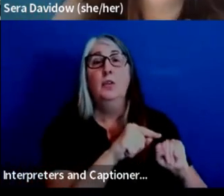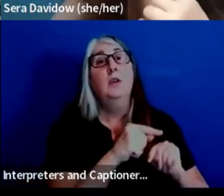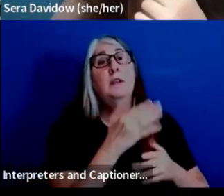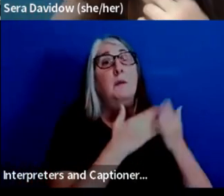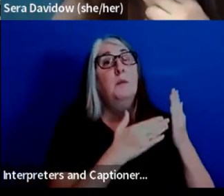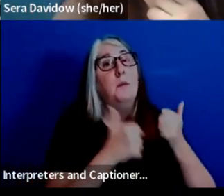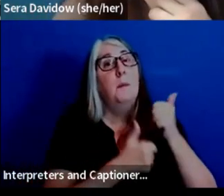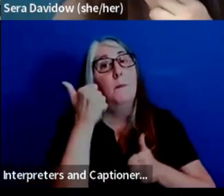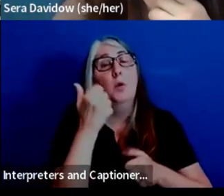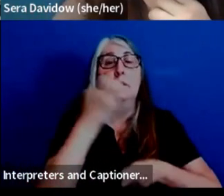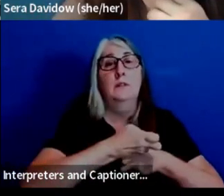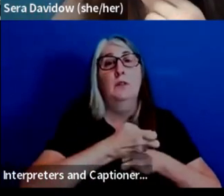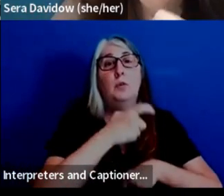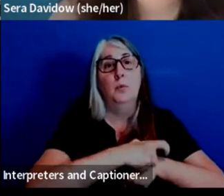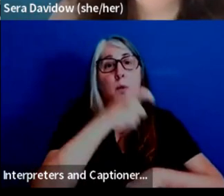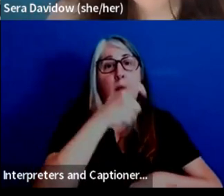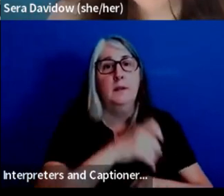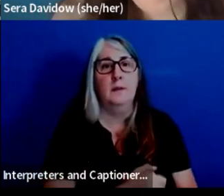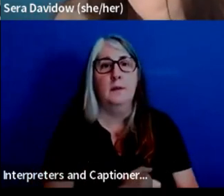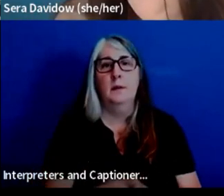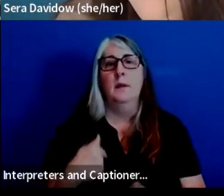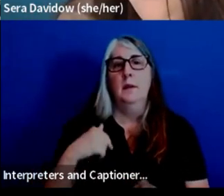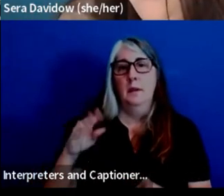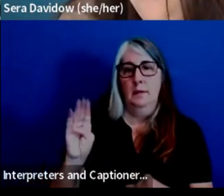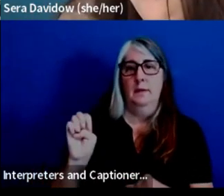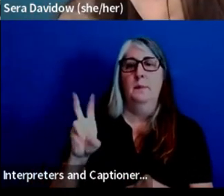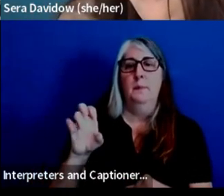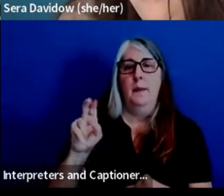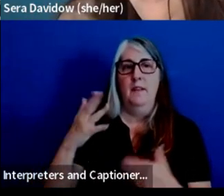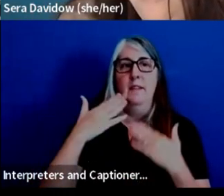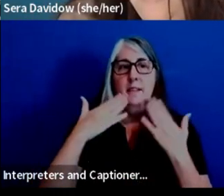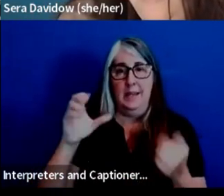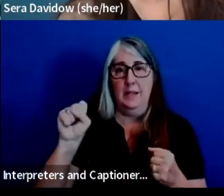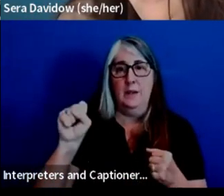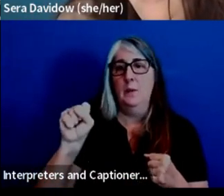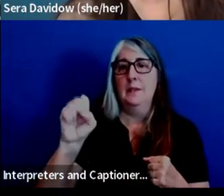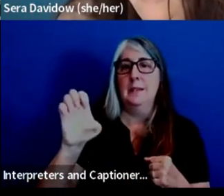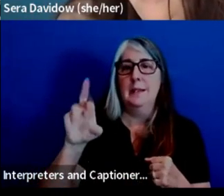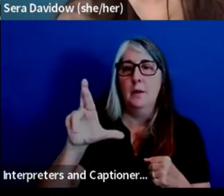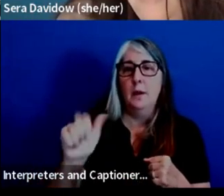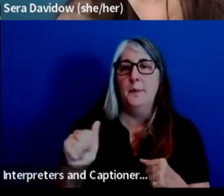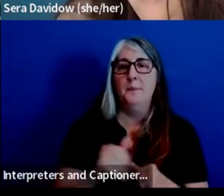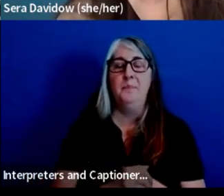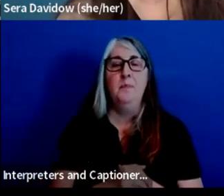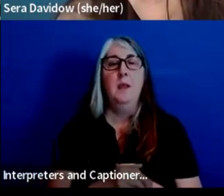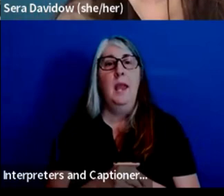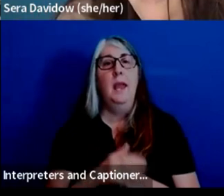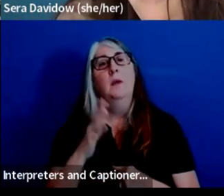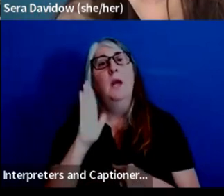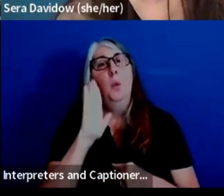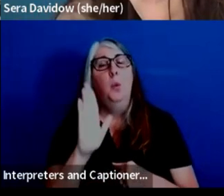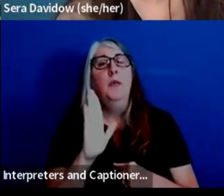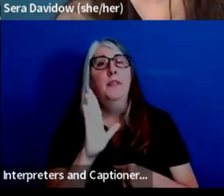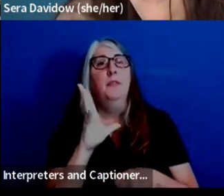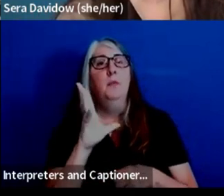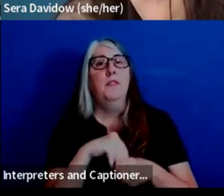moments. This is Bevan. Thank you, Sarah. And in the accompanying materials for this webinar, I think we can be sure to gather